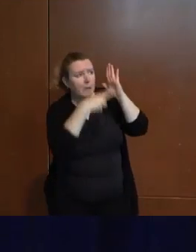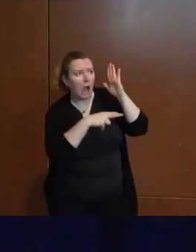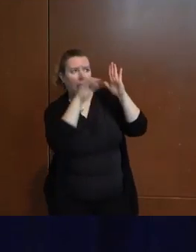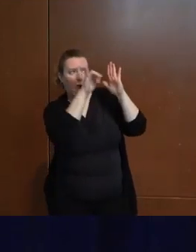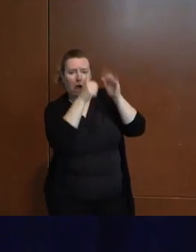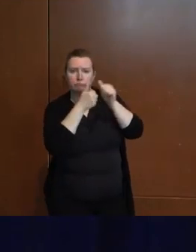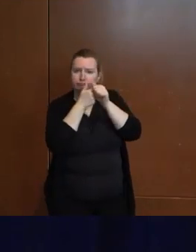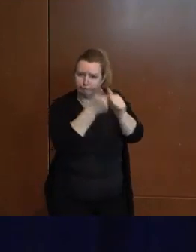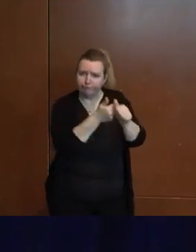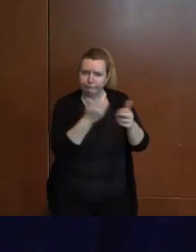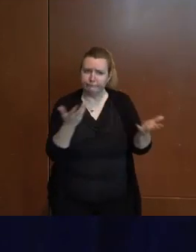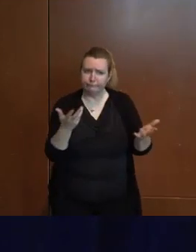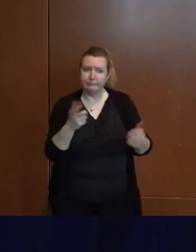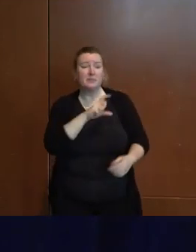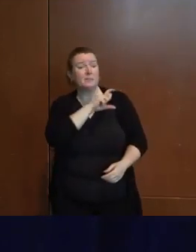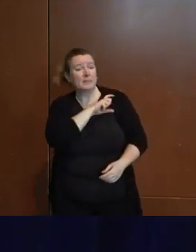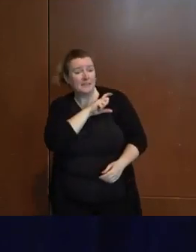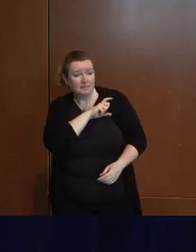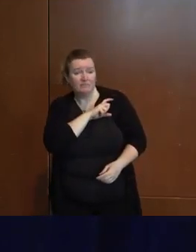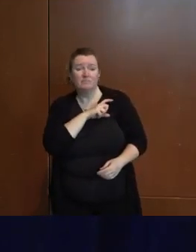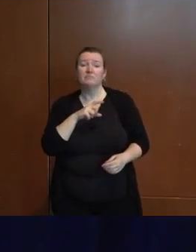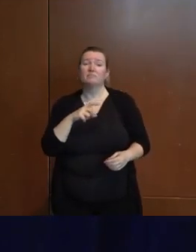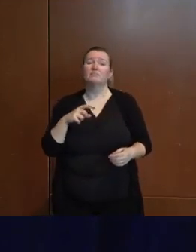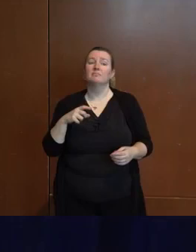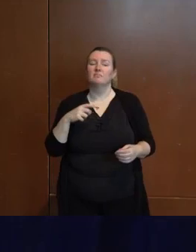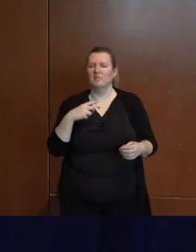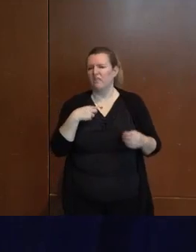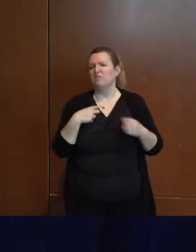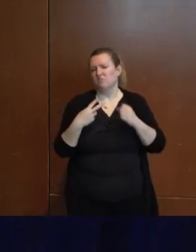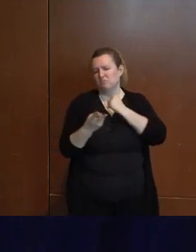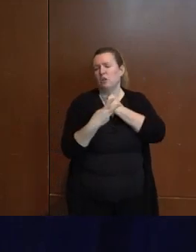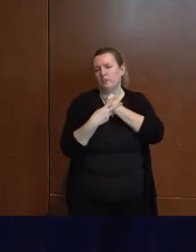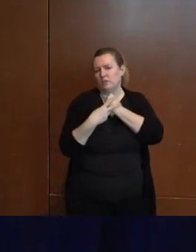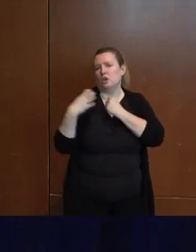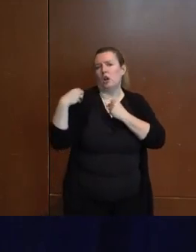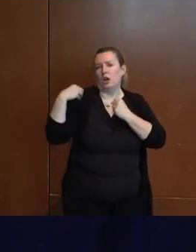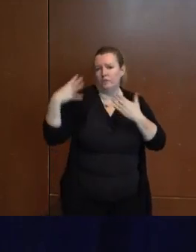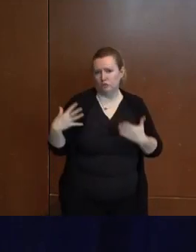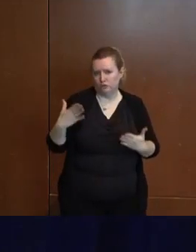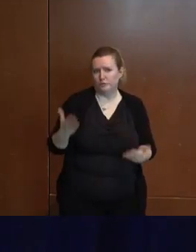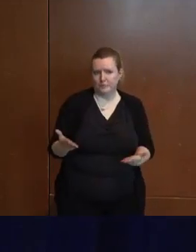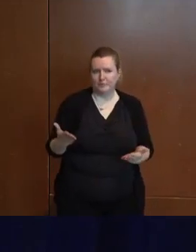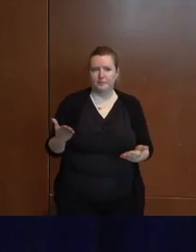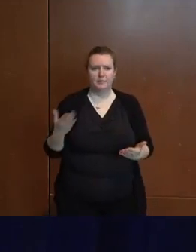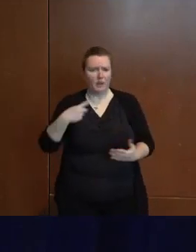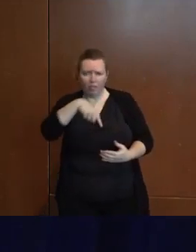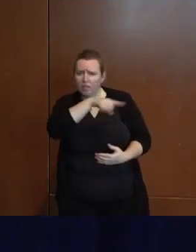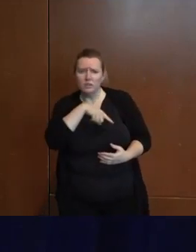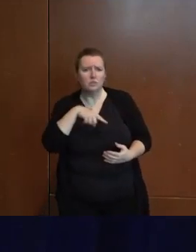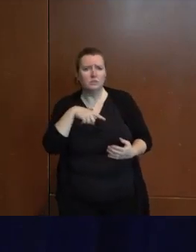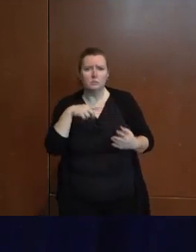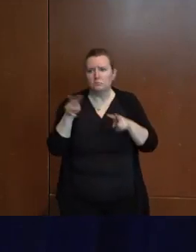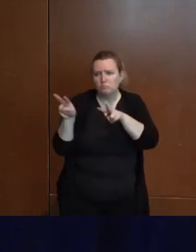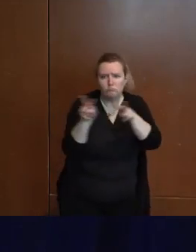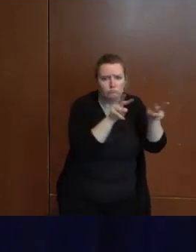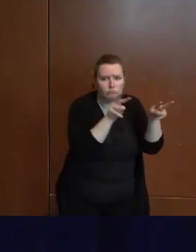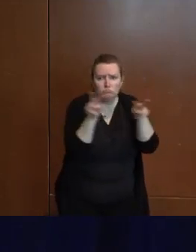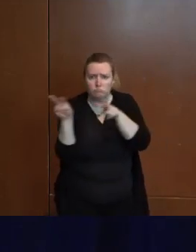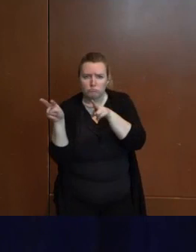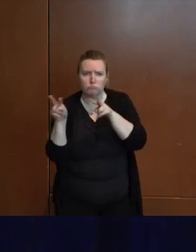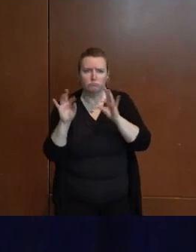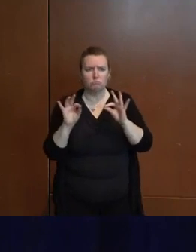the officers' directions when they ask you to disperse or move on, and allow them, please, to maintain a safe social distance